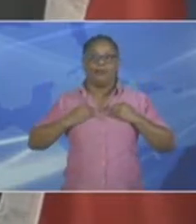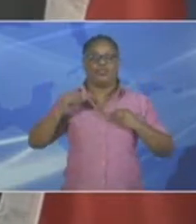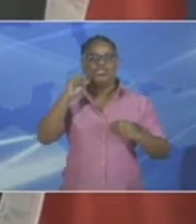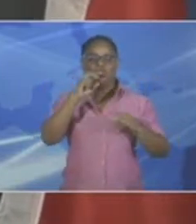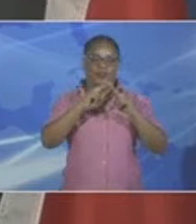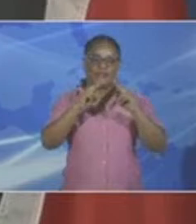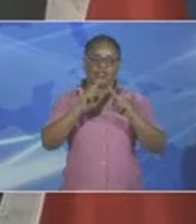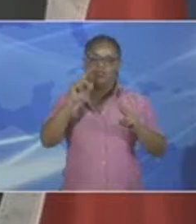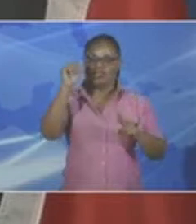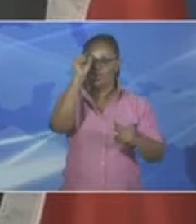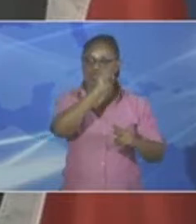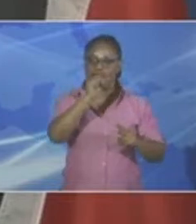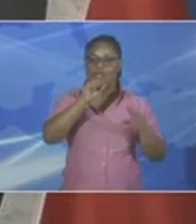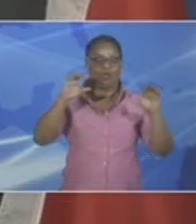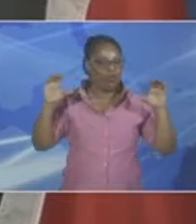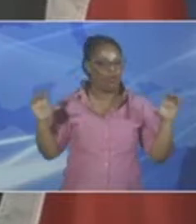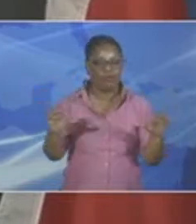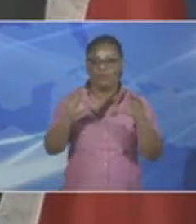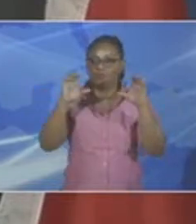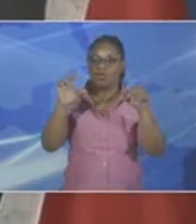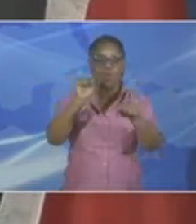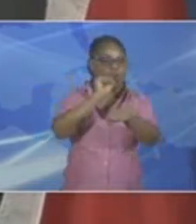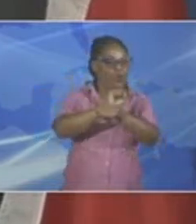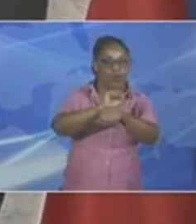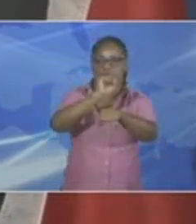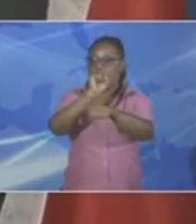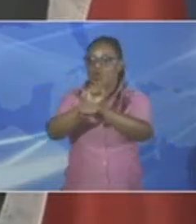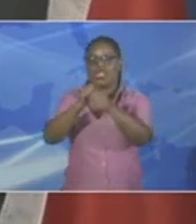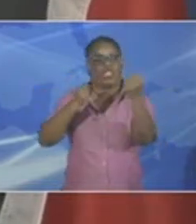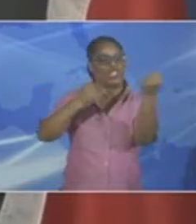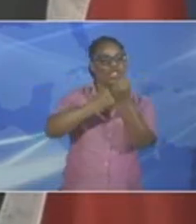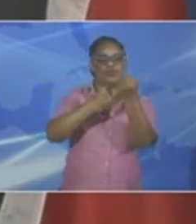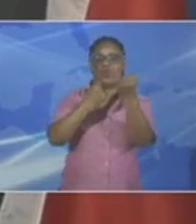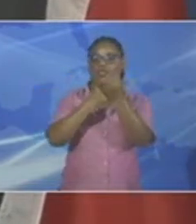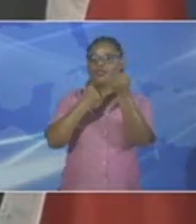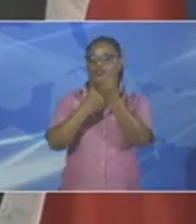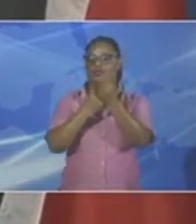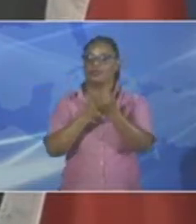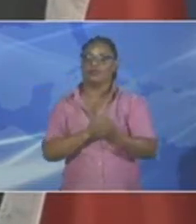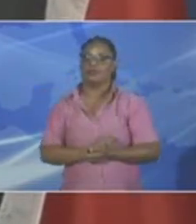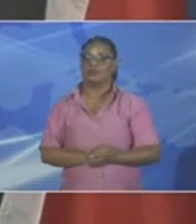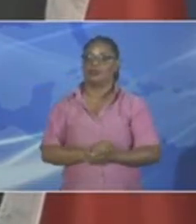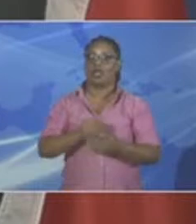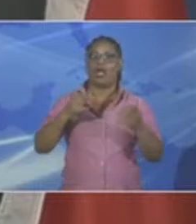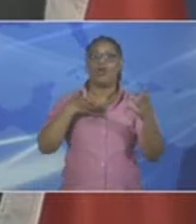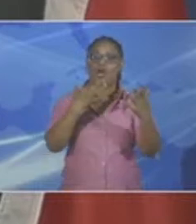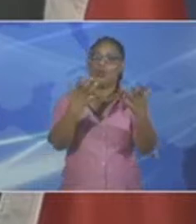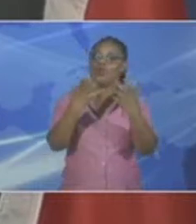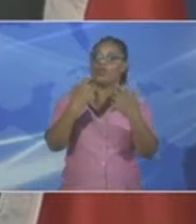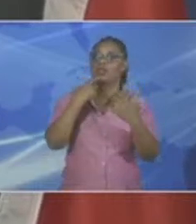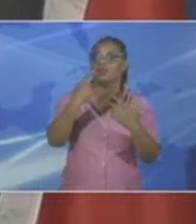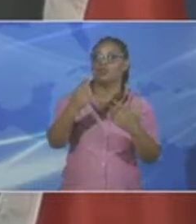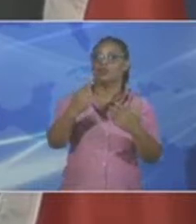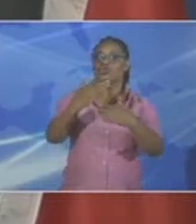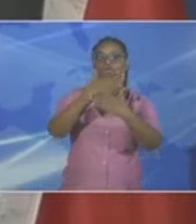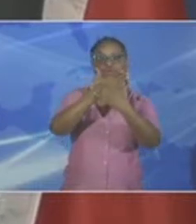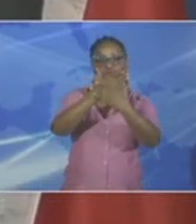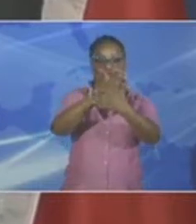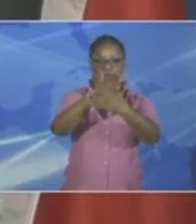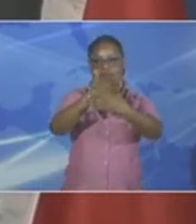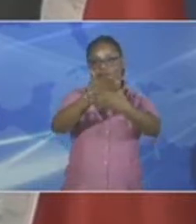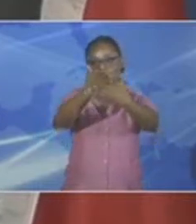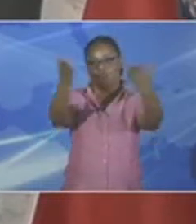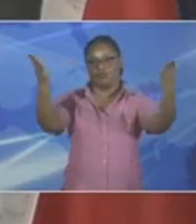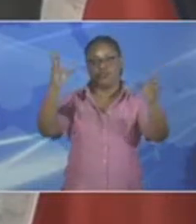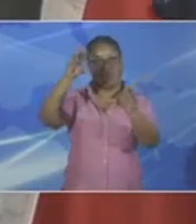years. And when we do that, I simply want to say to the rest of us, whether you were in the cabinet, whether